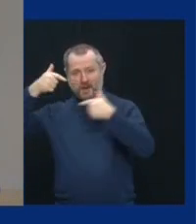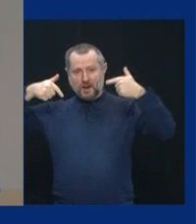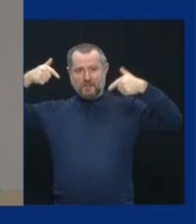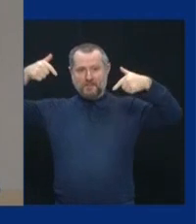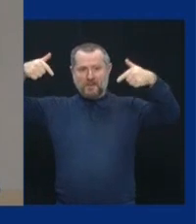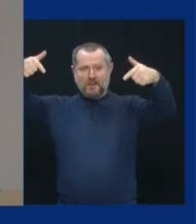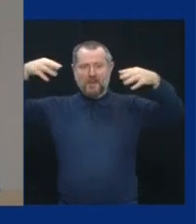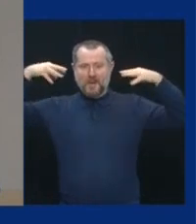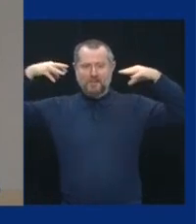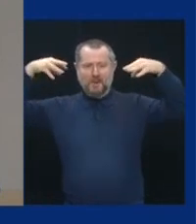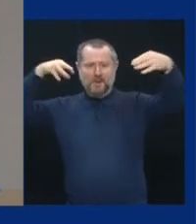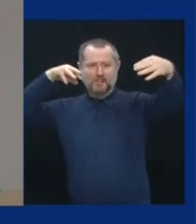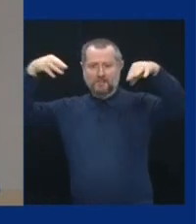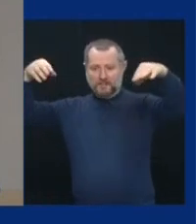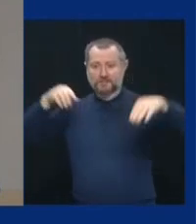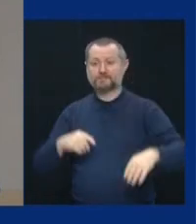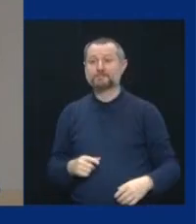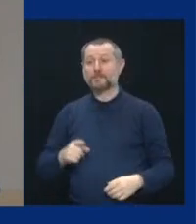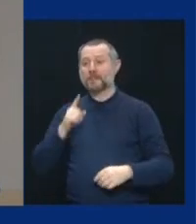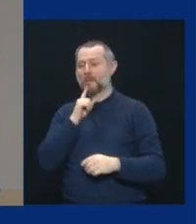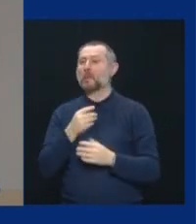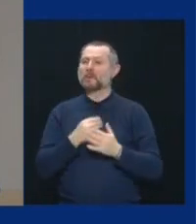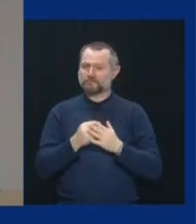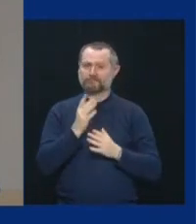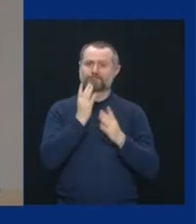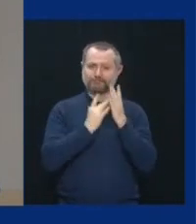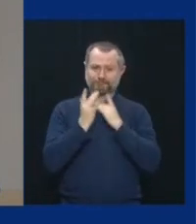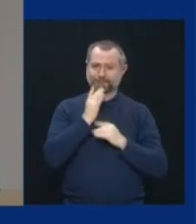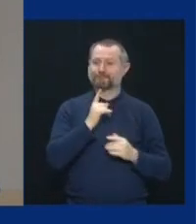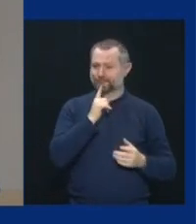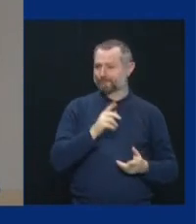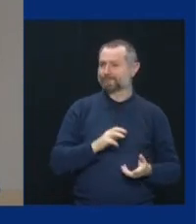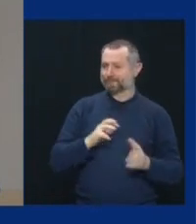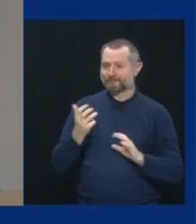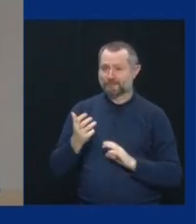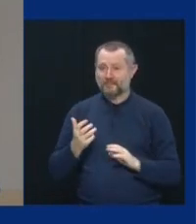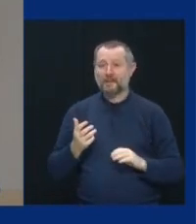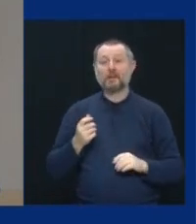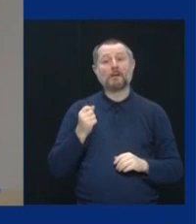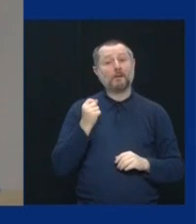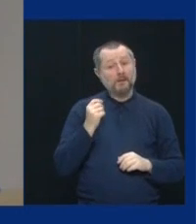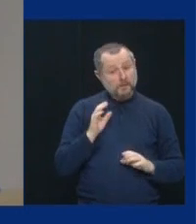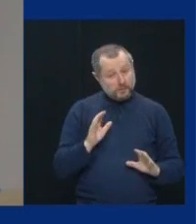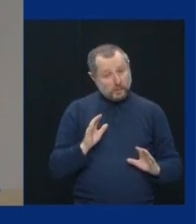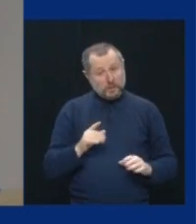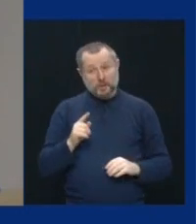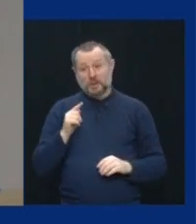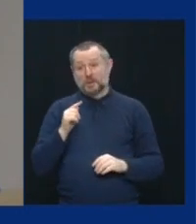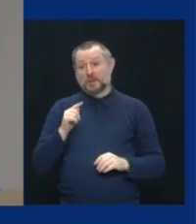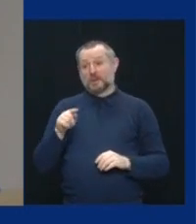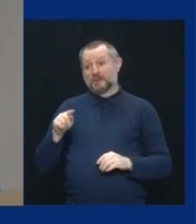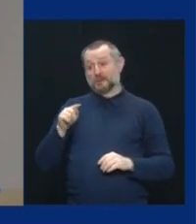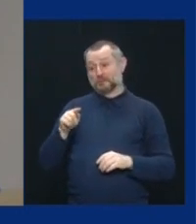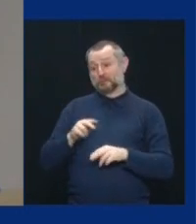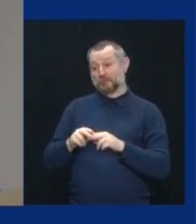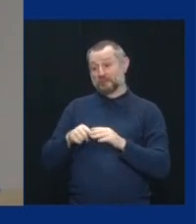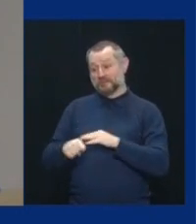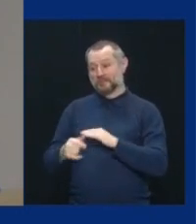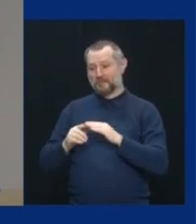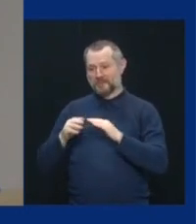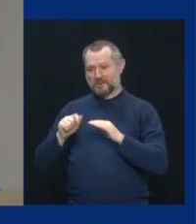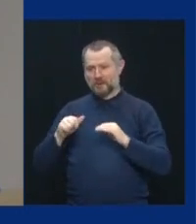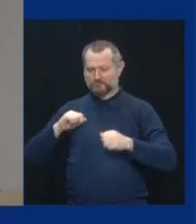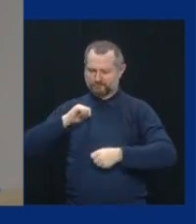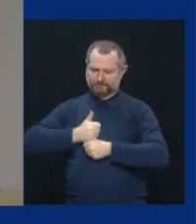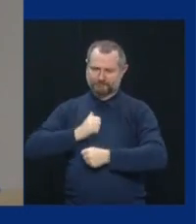capital program had to be stalled due to the financial crisis, Transit took on cameras and started installing cameras throughout the system on platforms